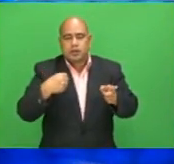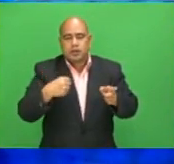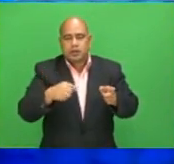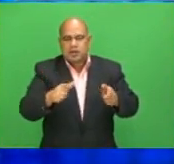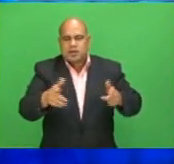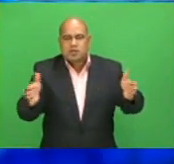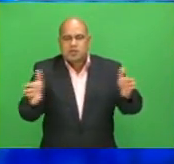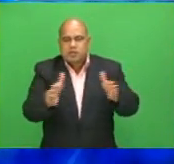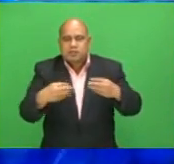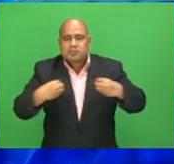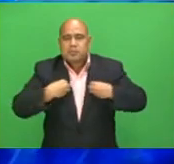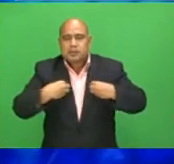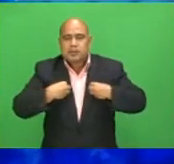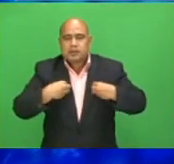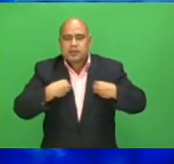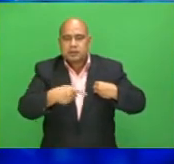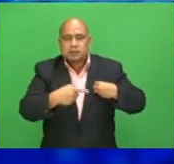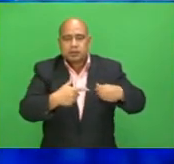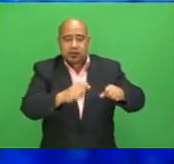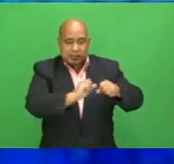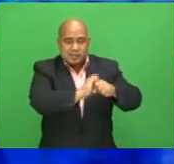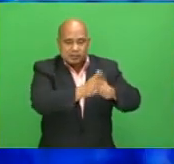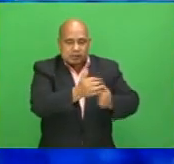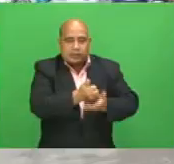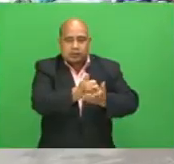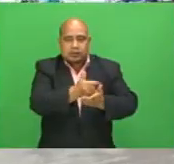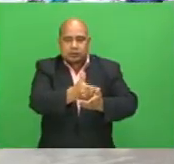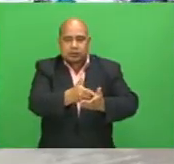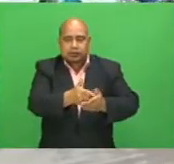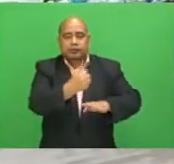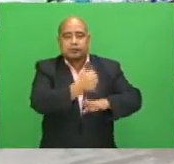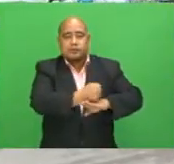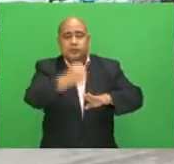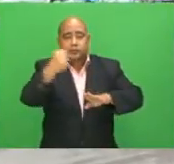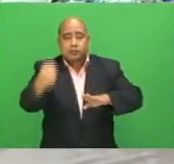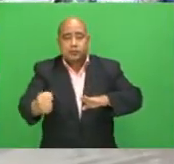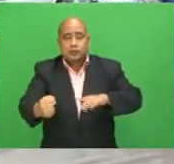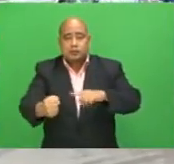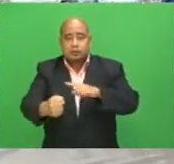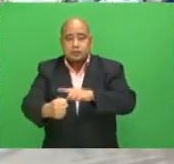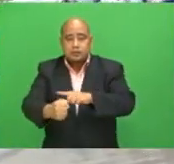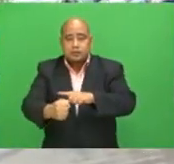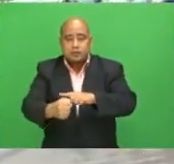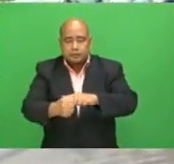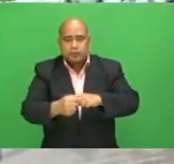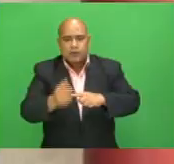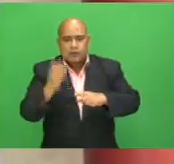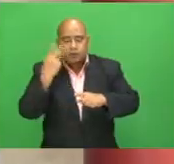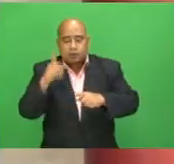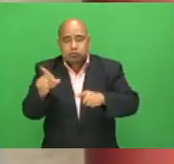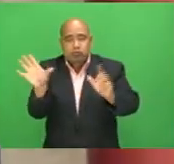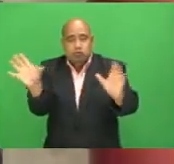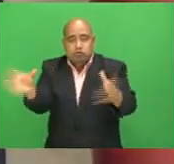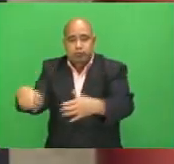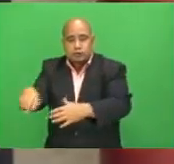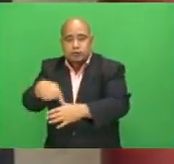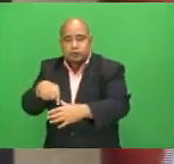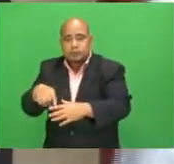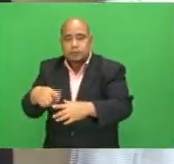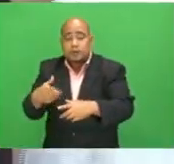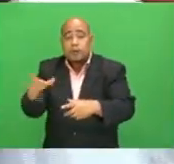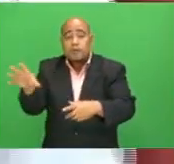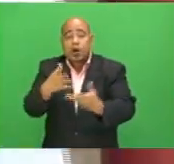Enterprises COVID-19 assistance by the government. Amongst them was a group of women from Provincial, Serua, fully aware